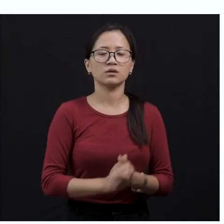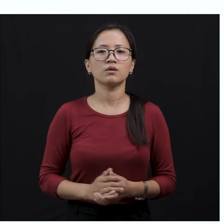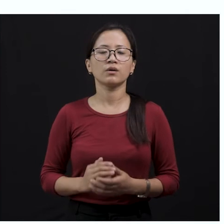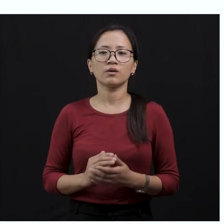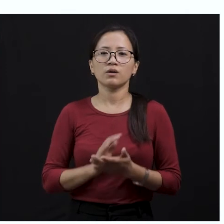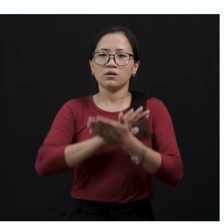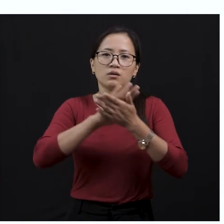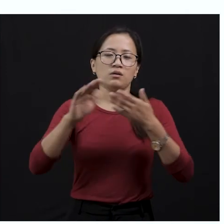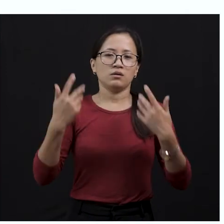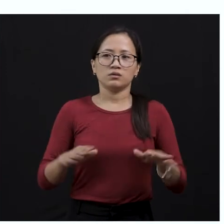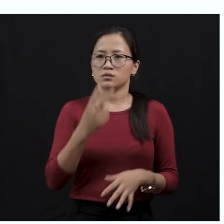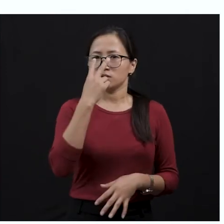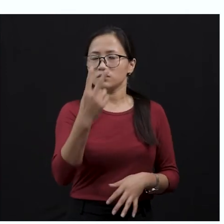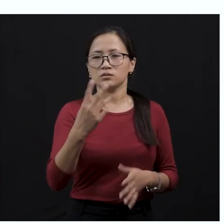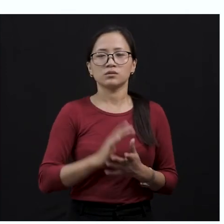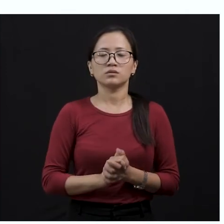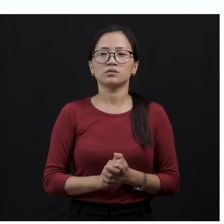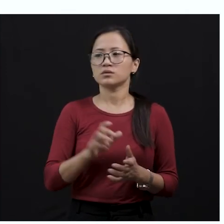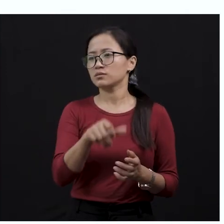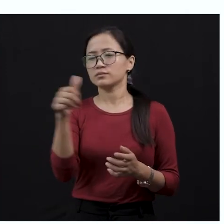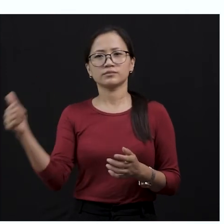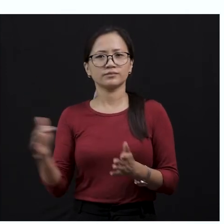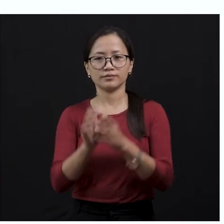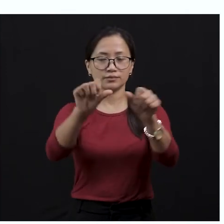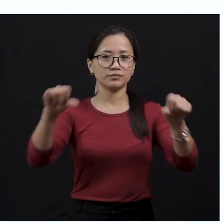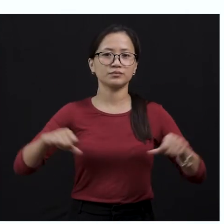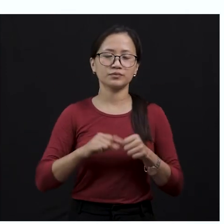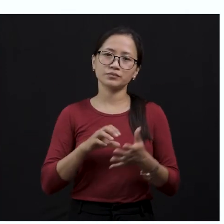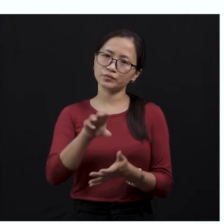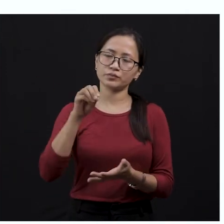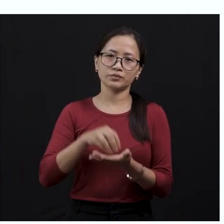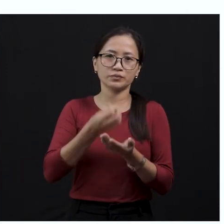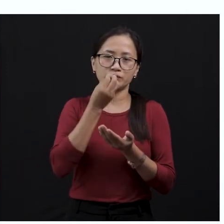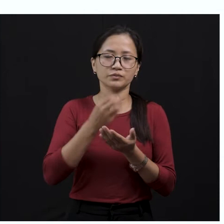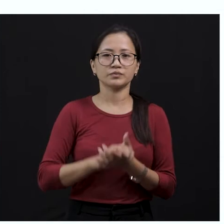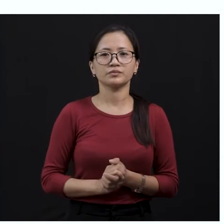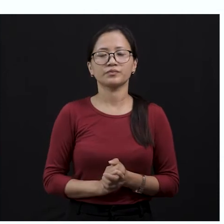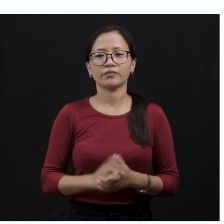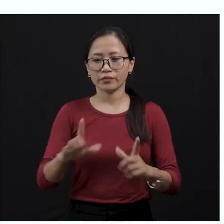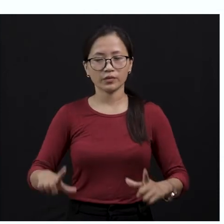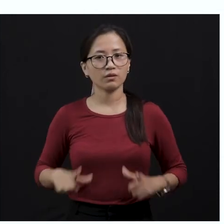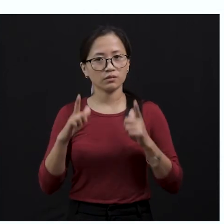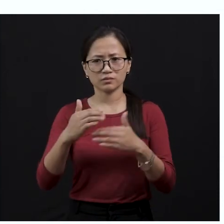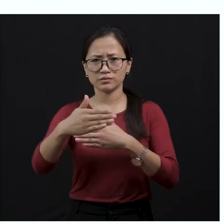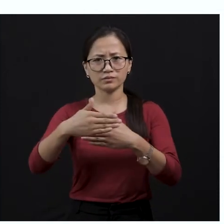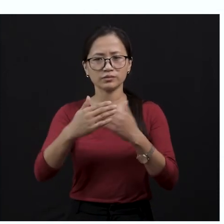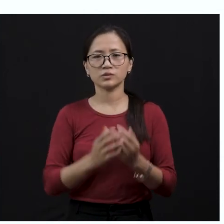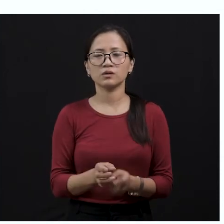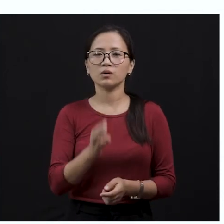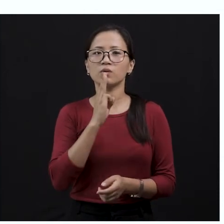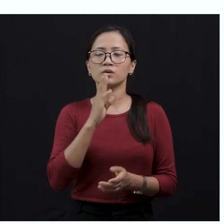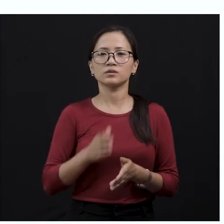is over, they go and look out for another area to find this food. But since they were living near the water